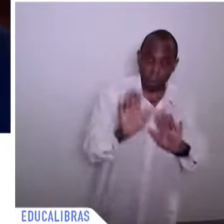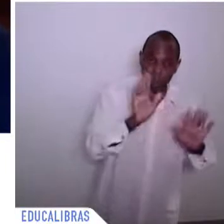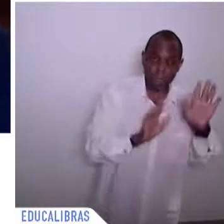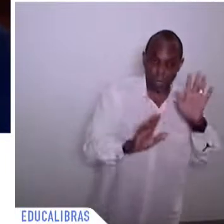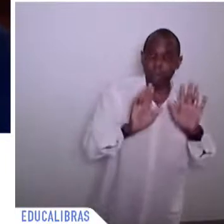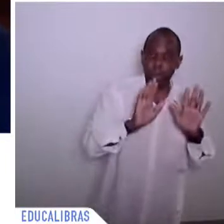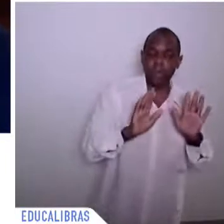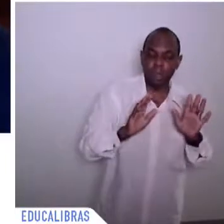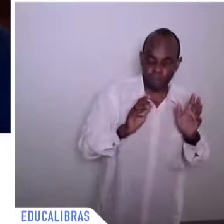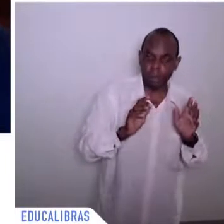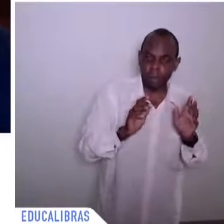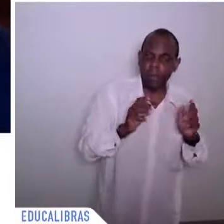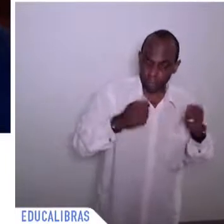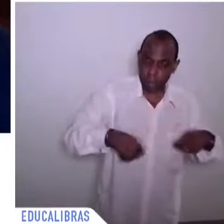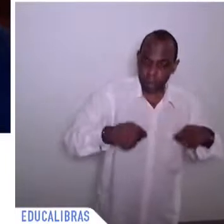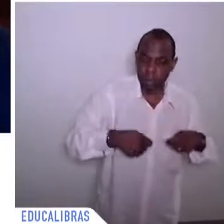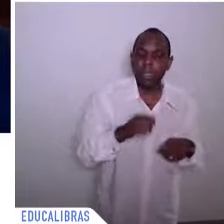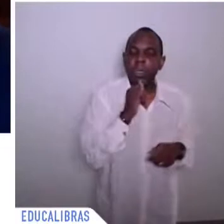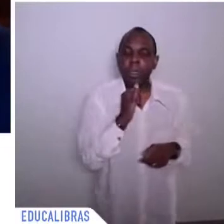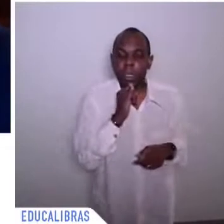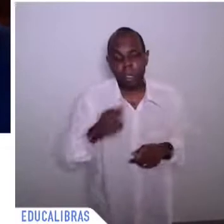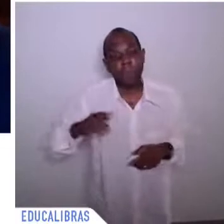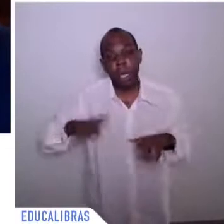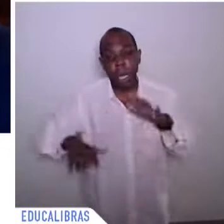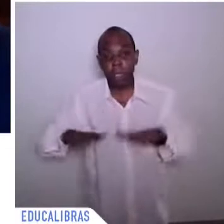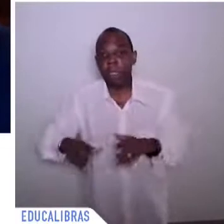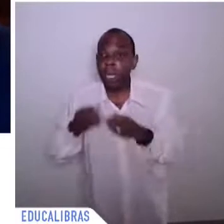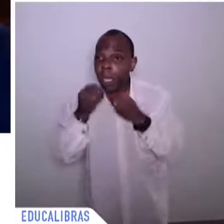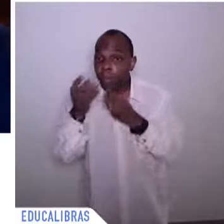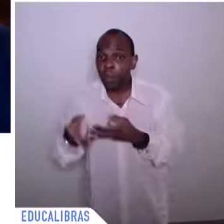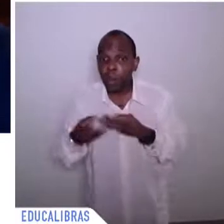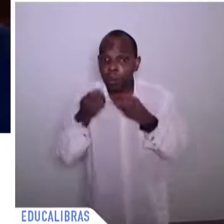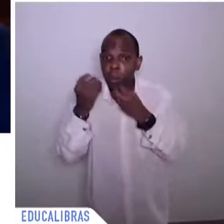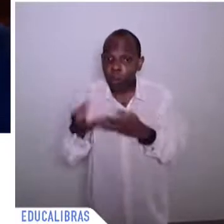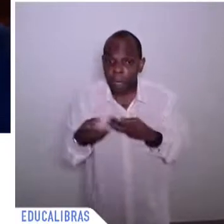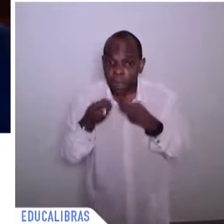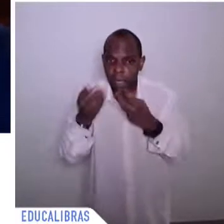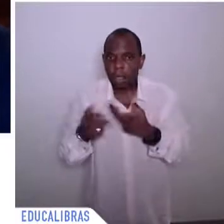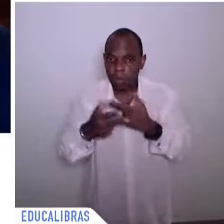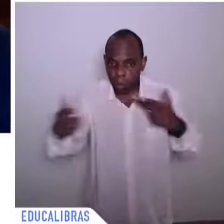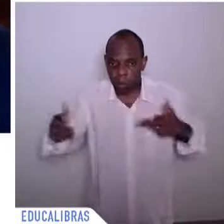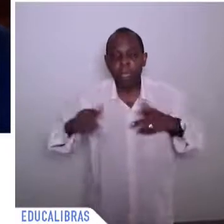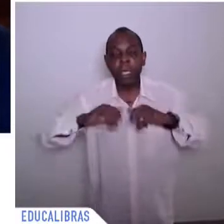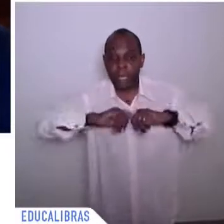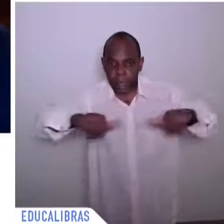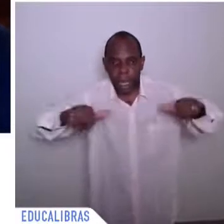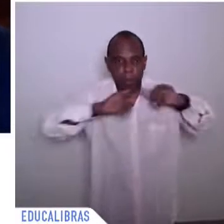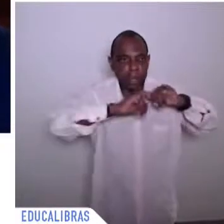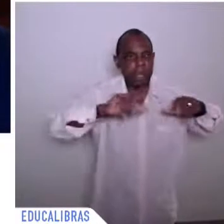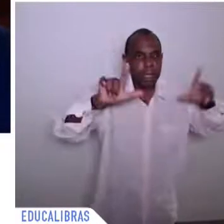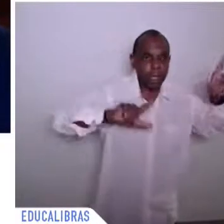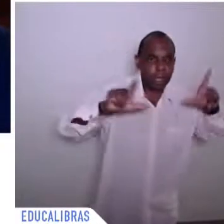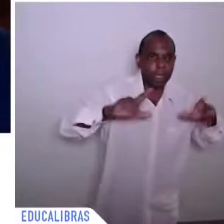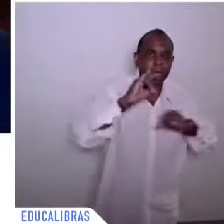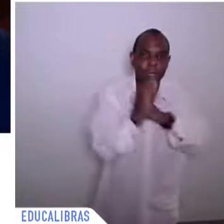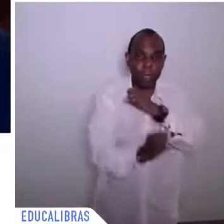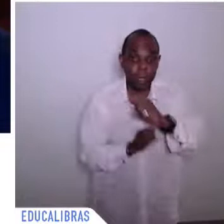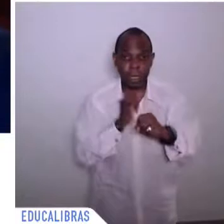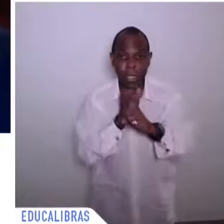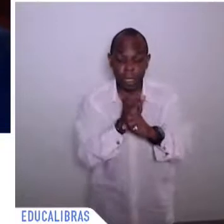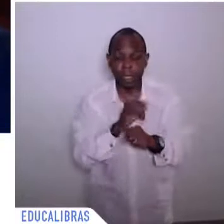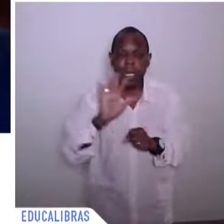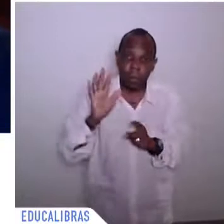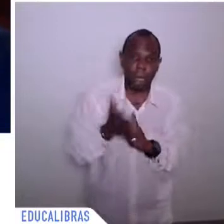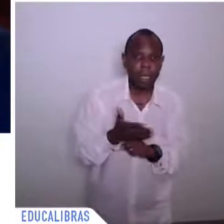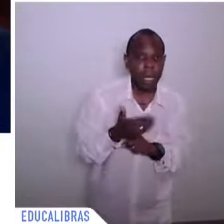careful, as Ministro said, to how these medias are working and so that